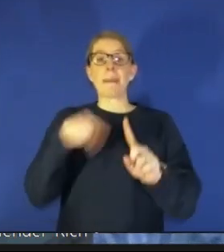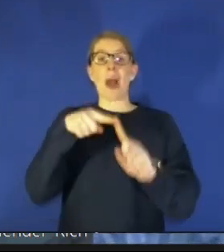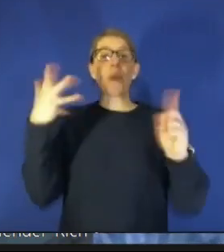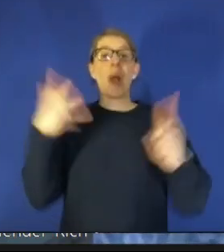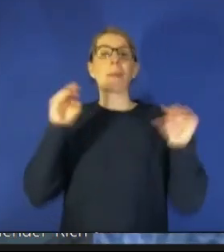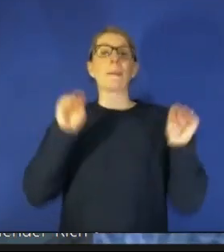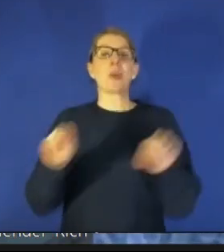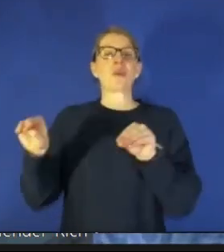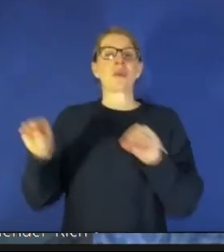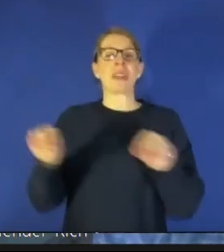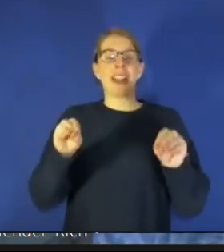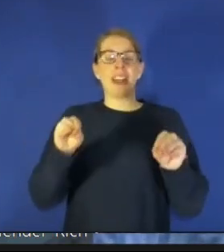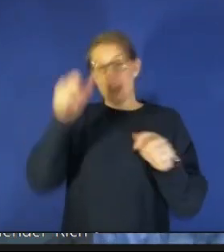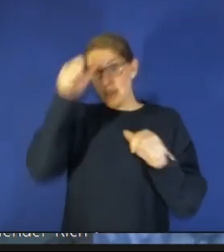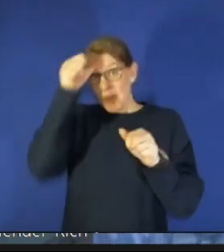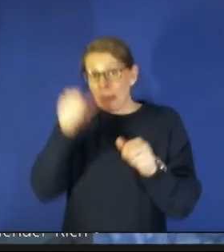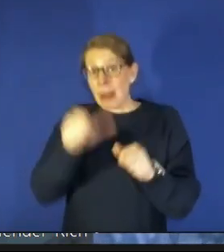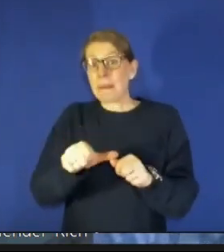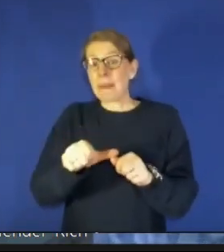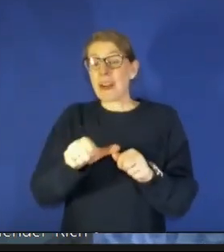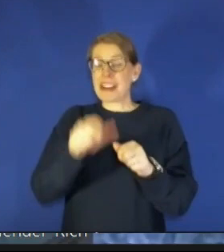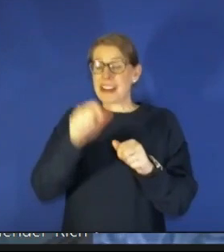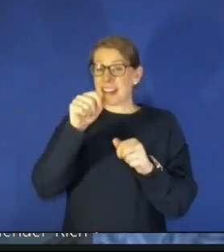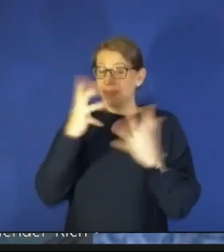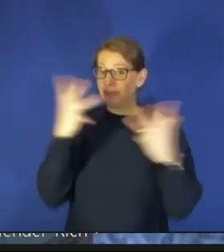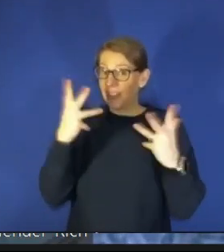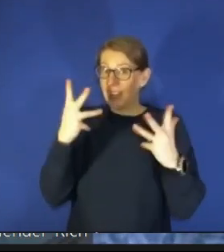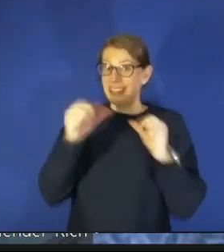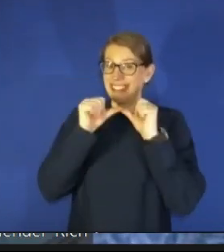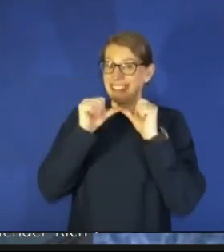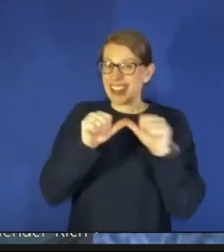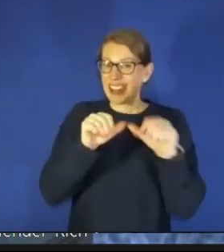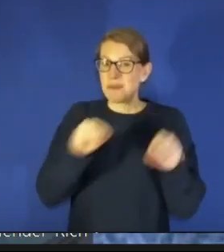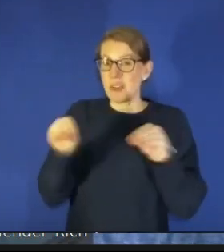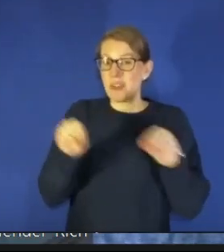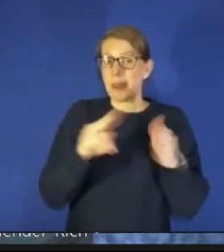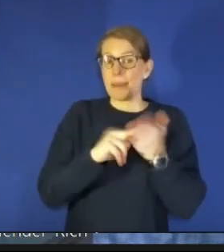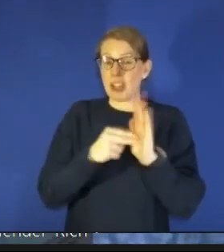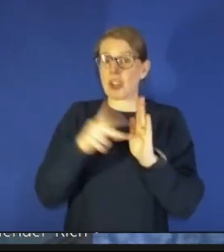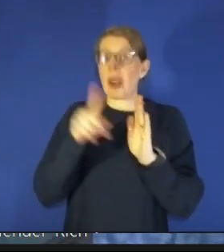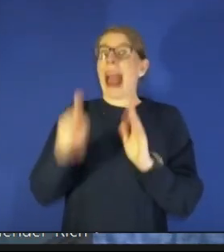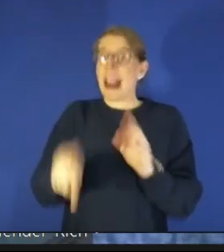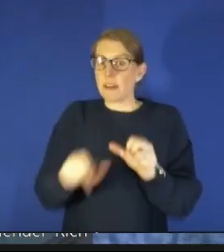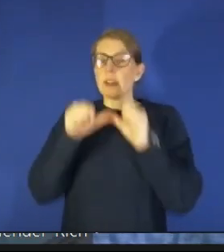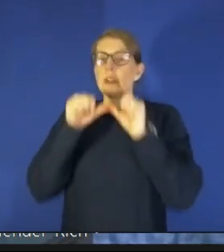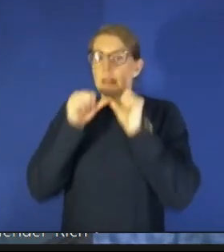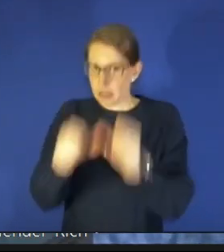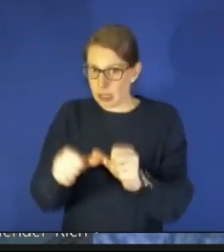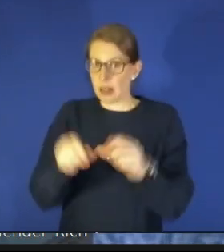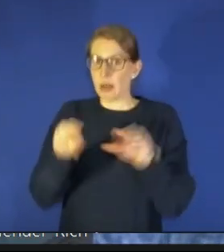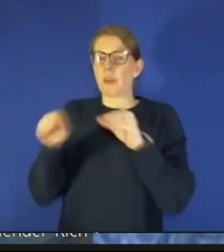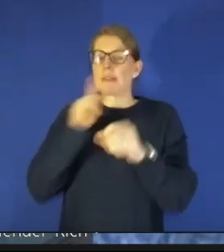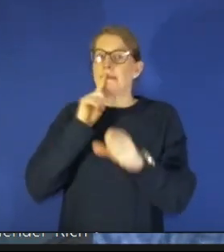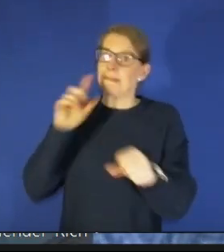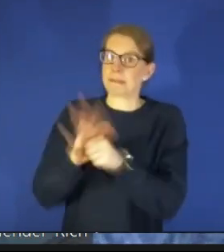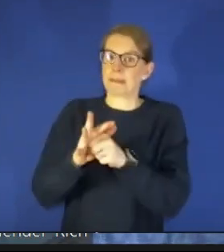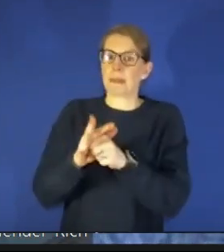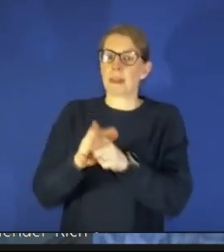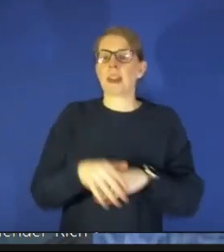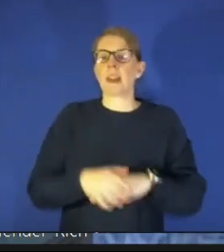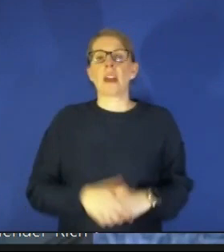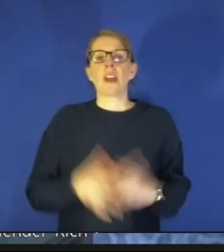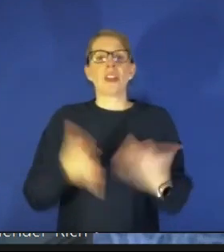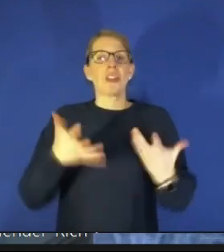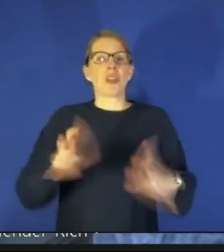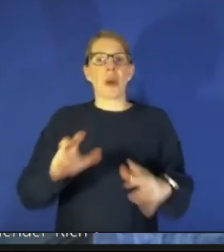thing to remember and to take away is that to keep moving, you have to keep moving. You don't want to lose that ability. And anything that you